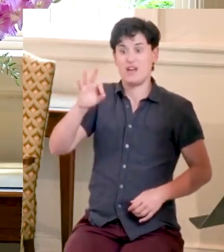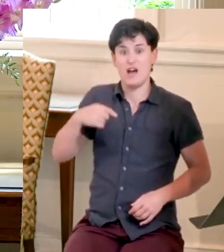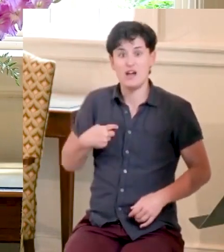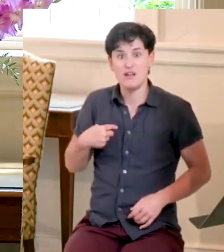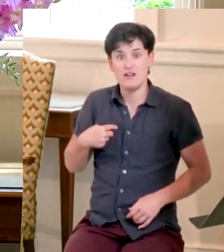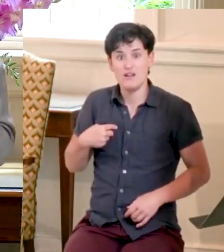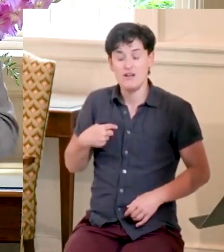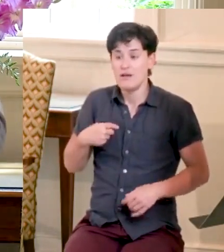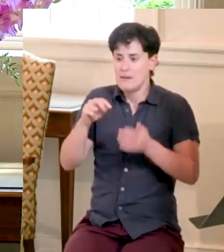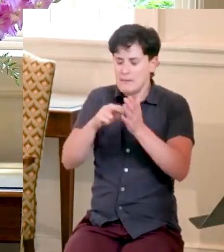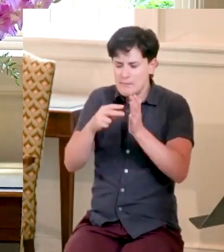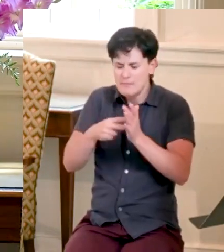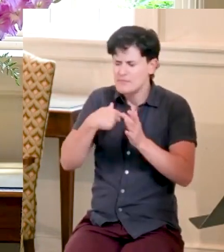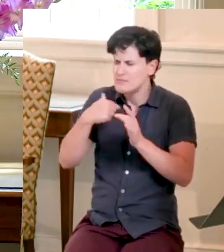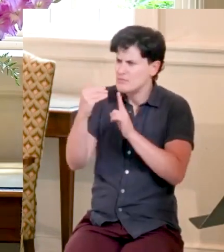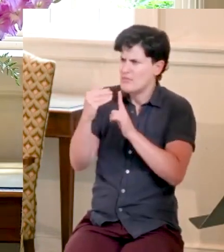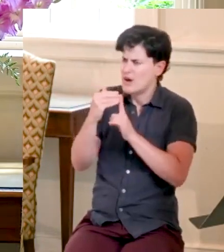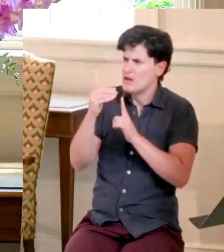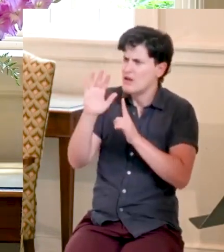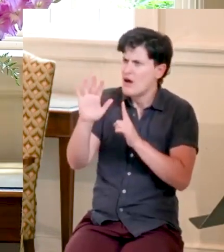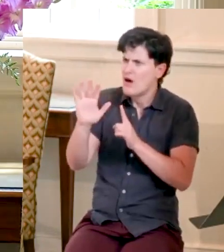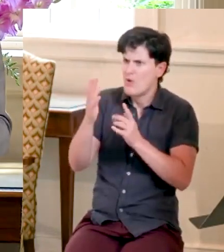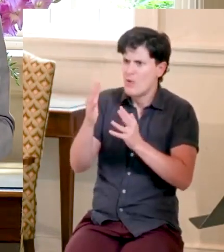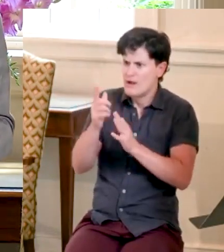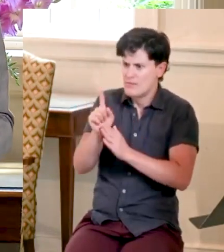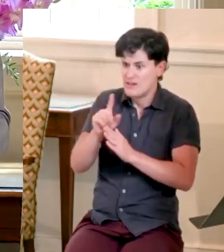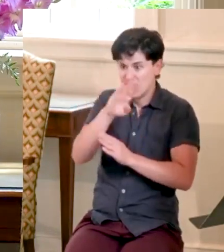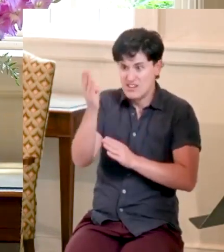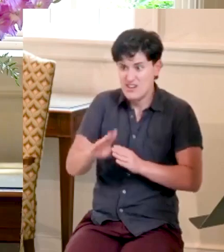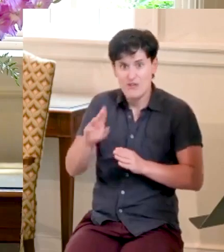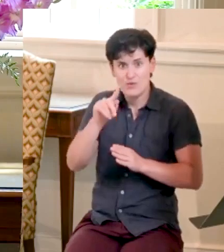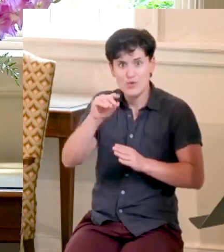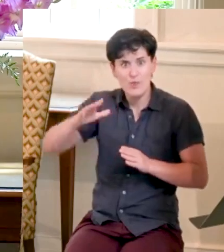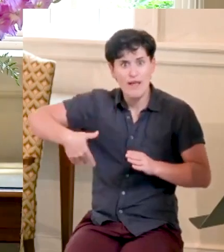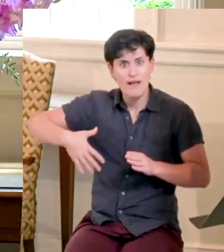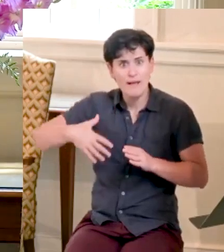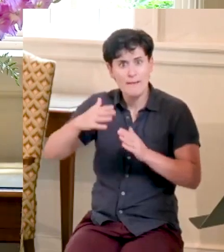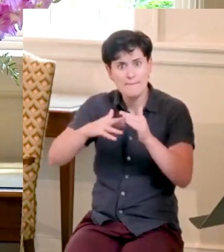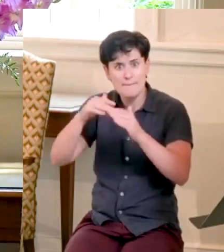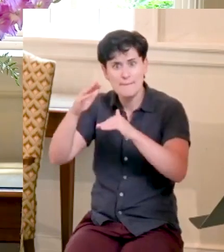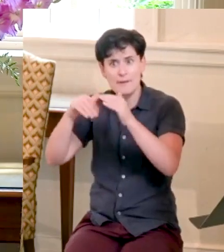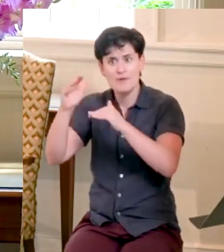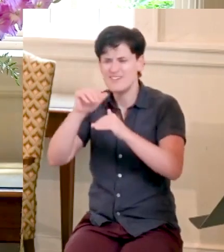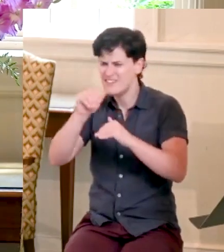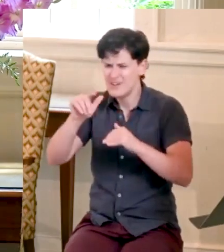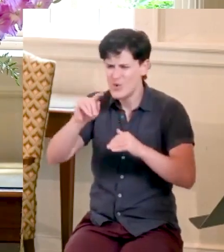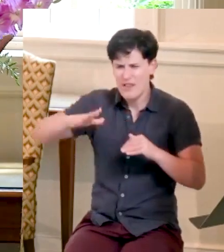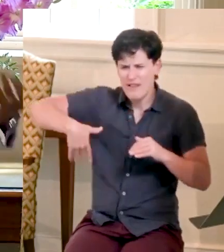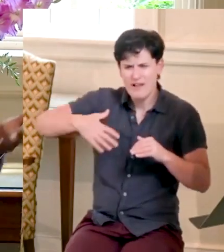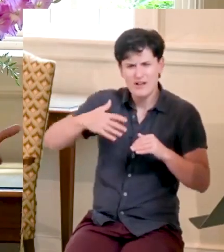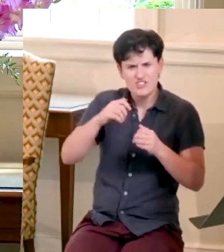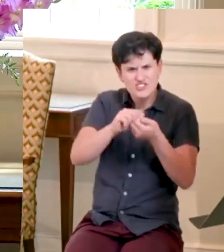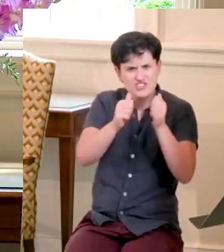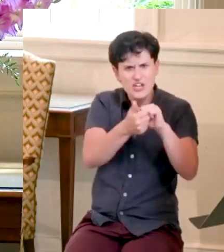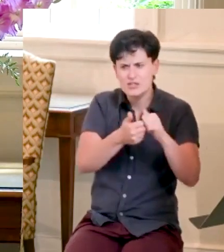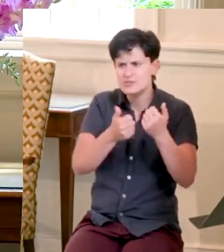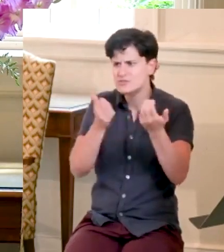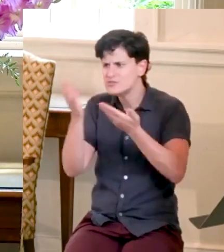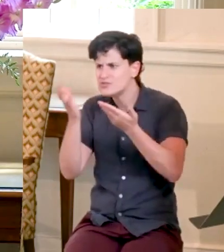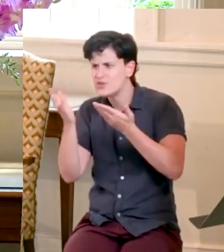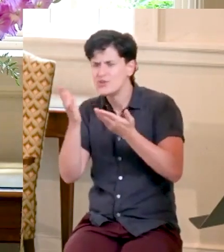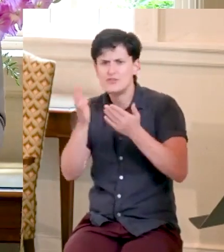That reminds me that it's never too late to build, not too late to change, to serve, to